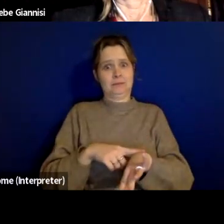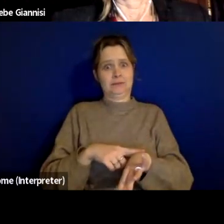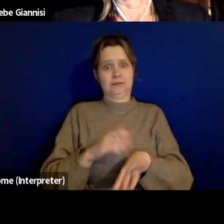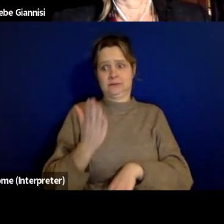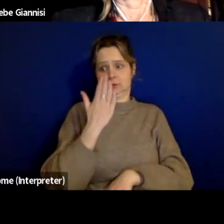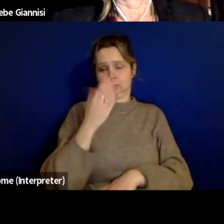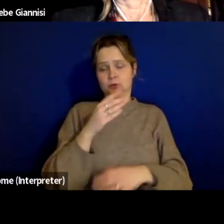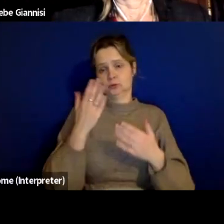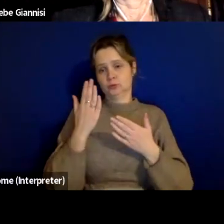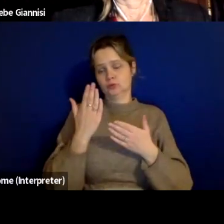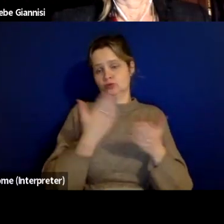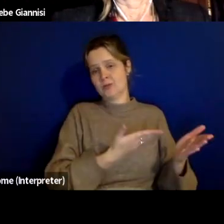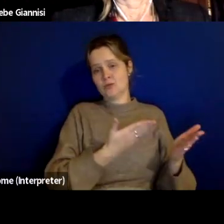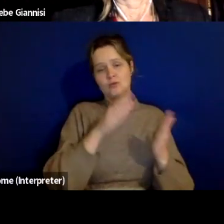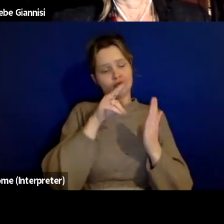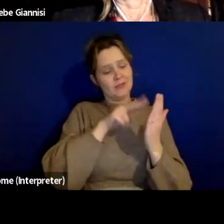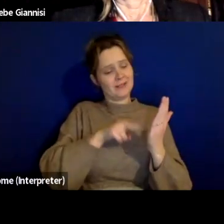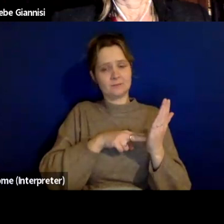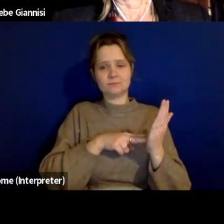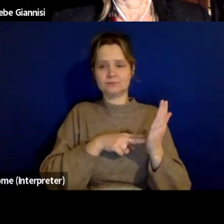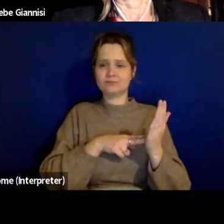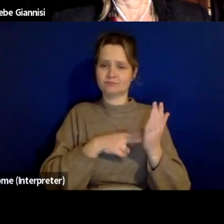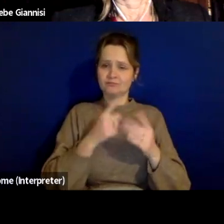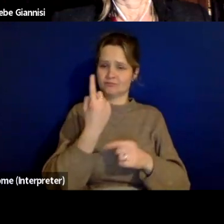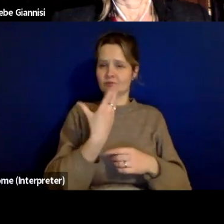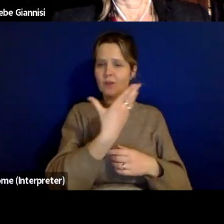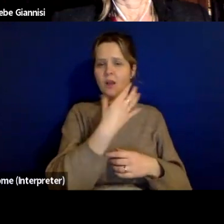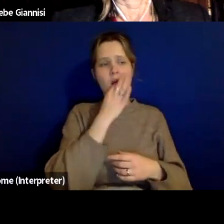straight to the readings, starting with Dimitra Kotoula.